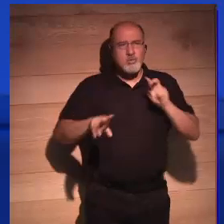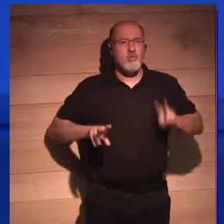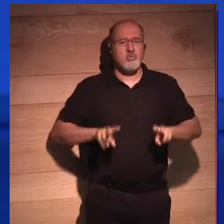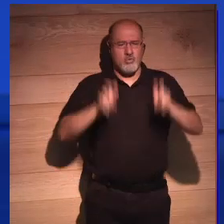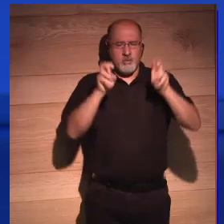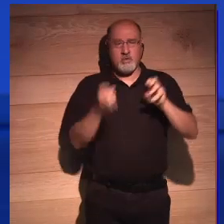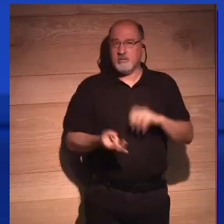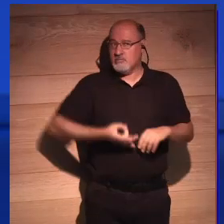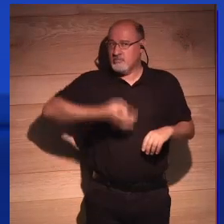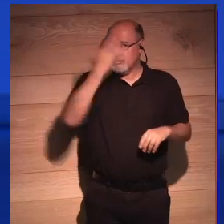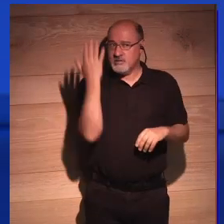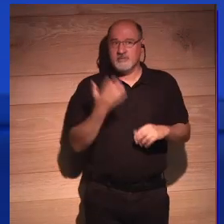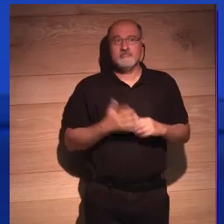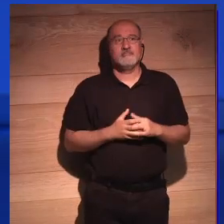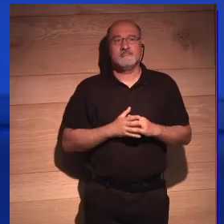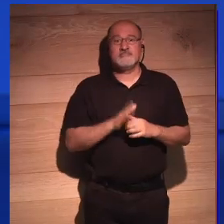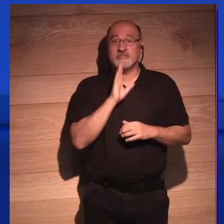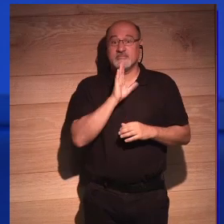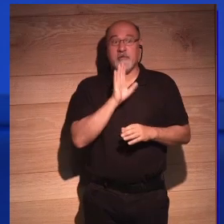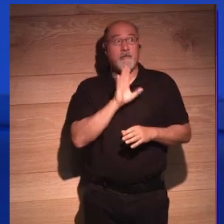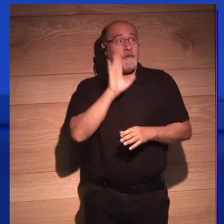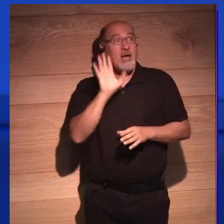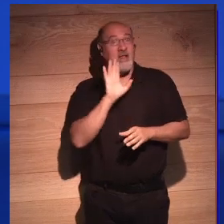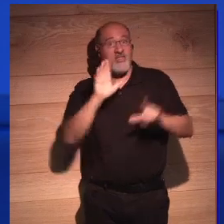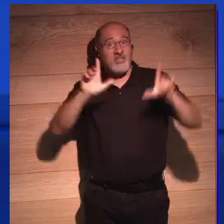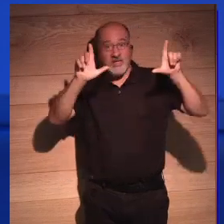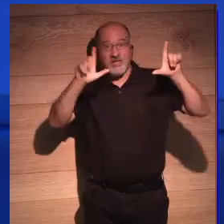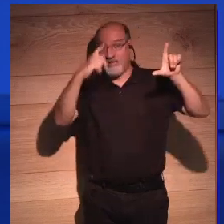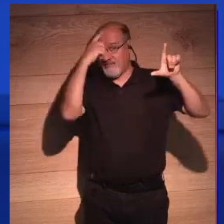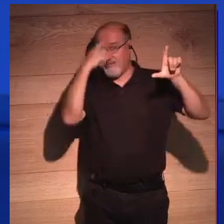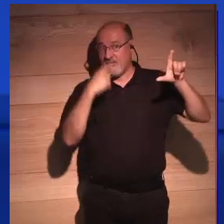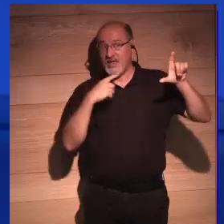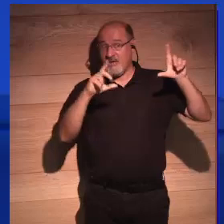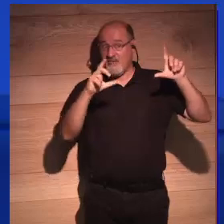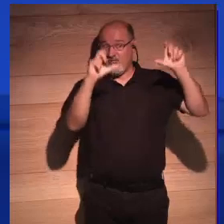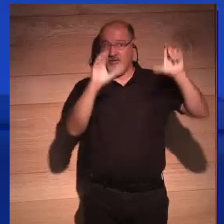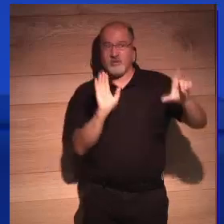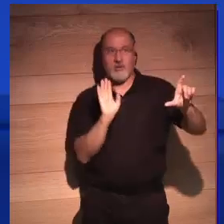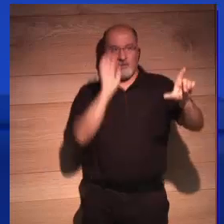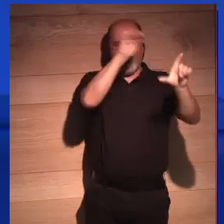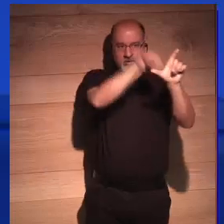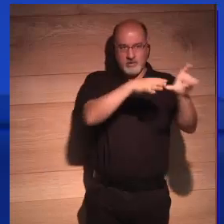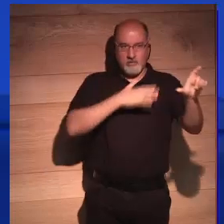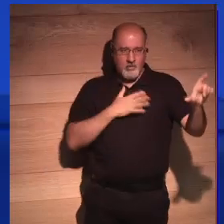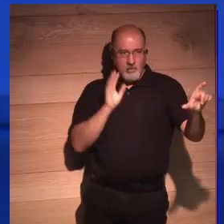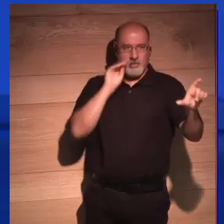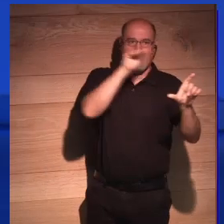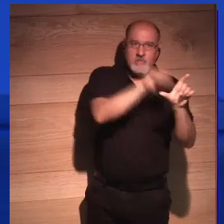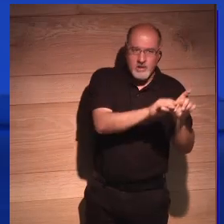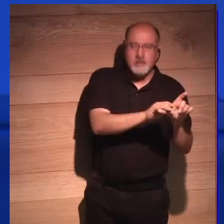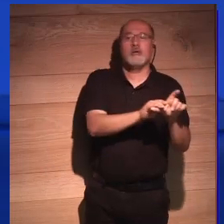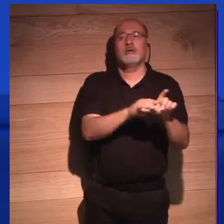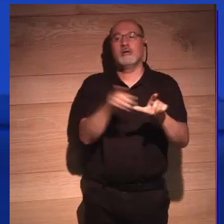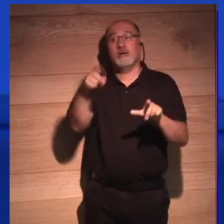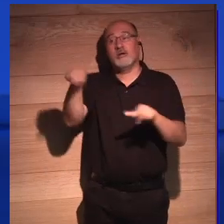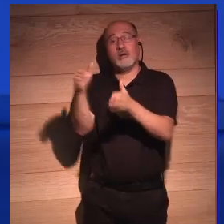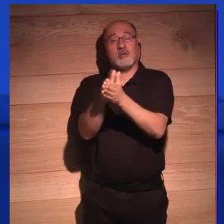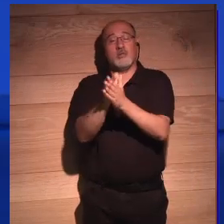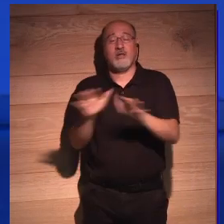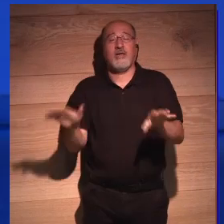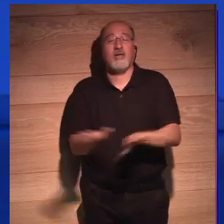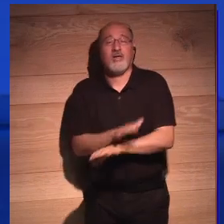was hilarious because they'd already heard of virtual reality and it had been around for quite a long time. And so for my birthday, a few